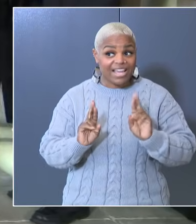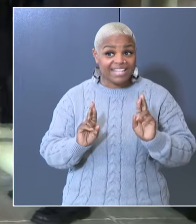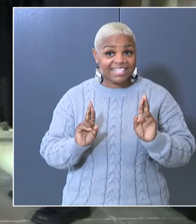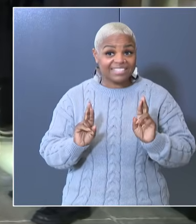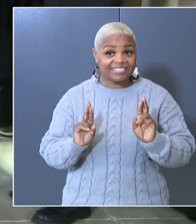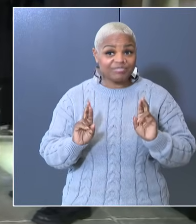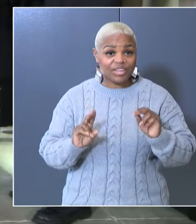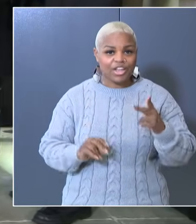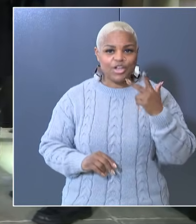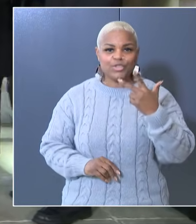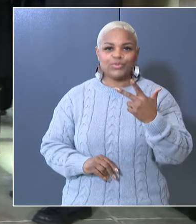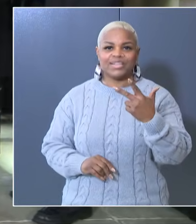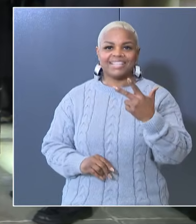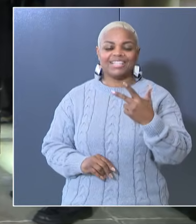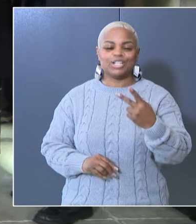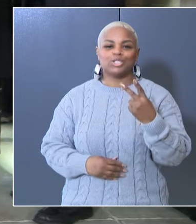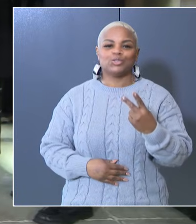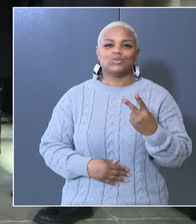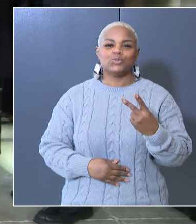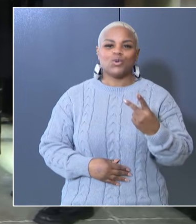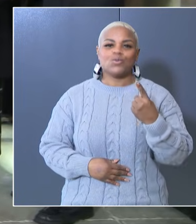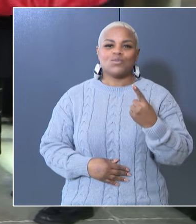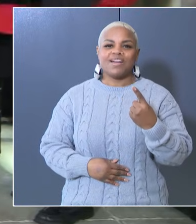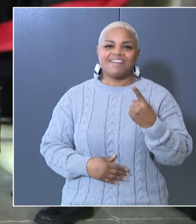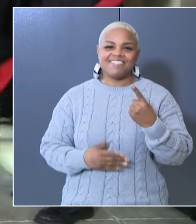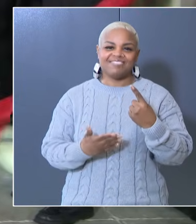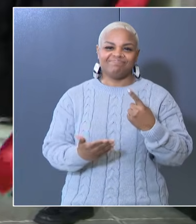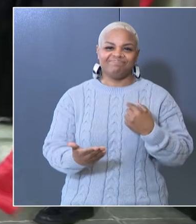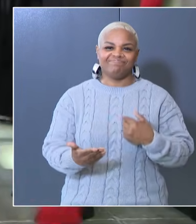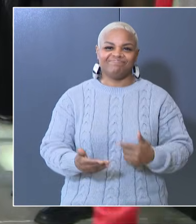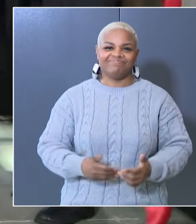from 3. 3, 2, 1.